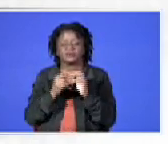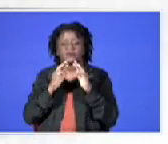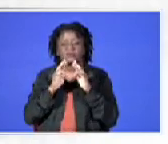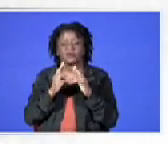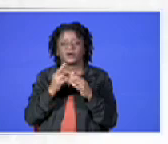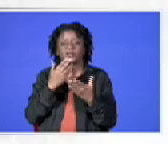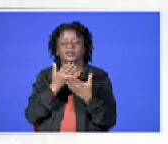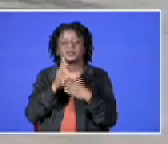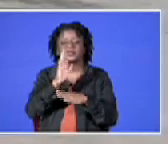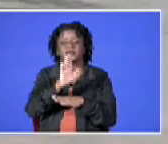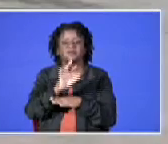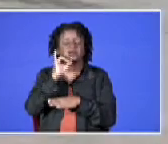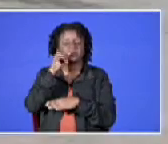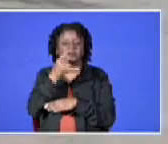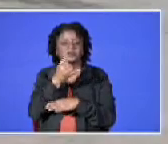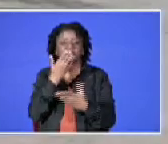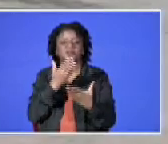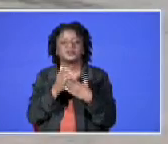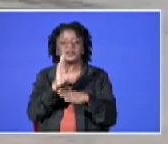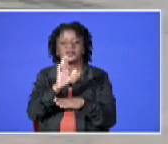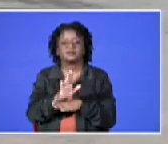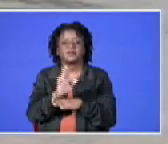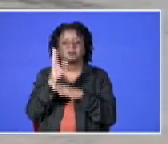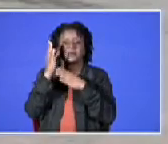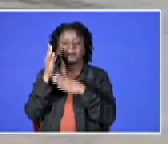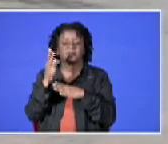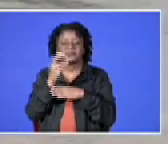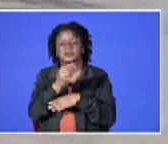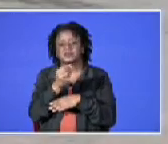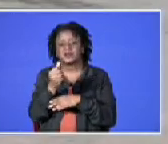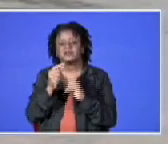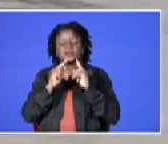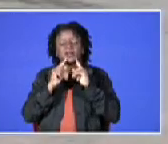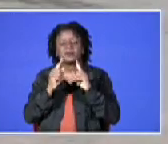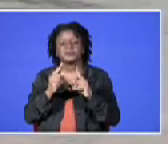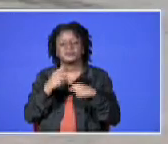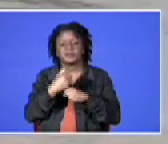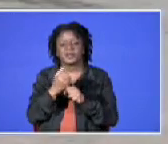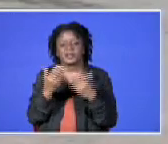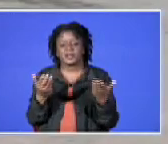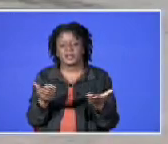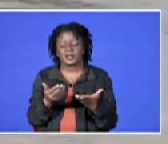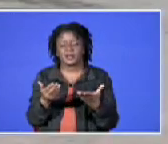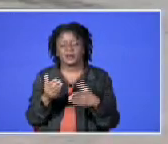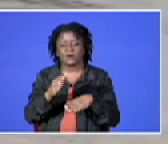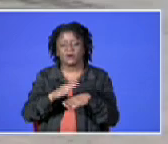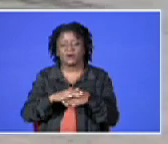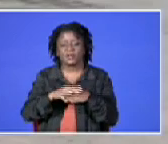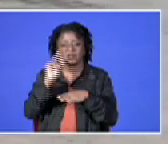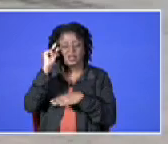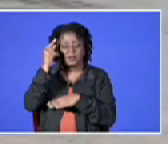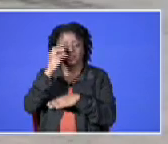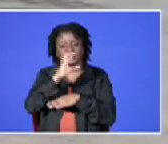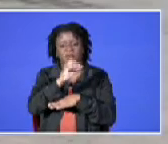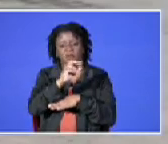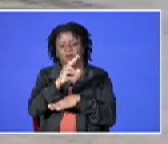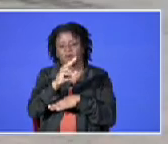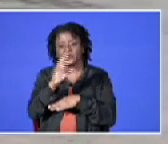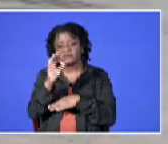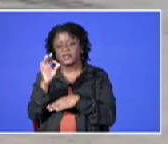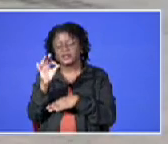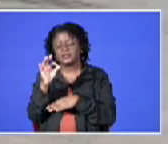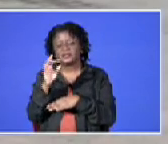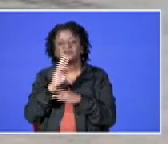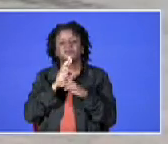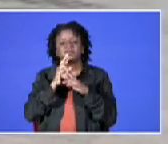Good evening, Jamanita, and good evening, Bahamas. Several announcements made here on the government's COVID-19 response plan at the House of Assembly